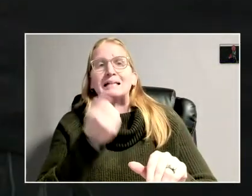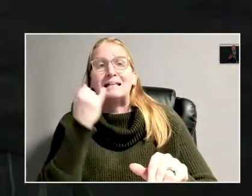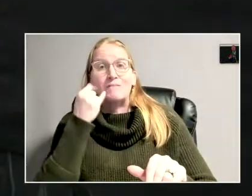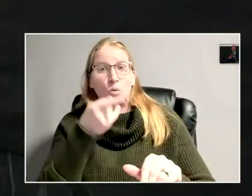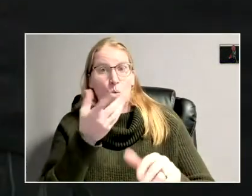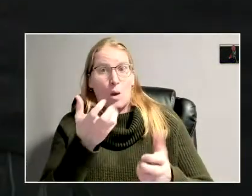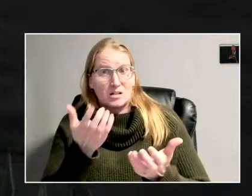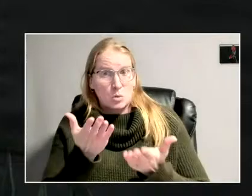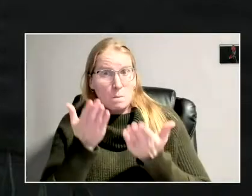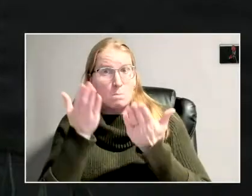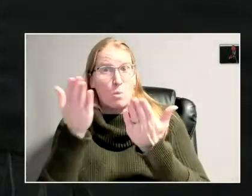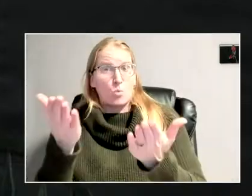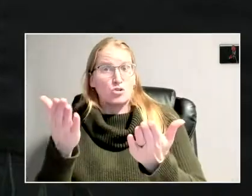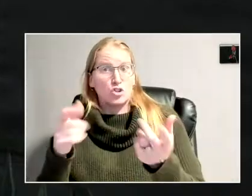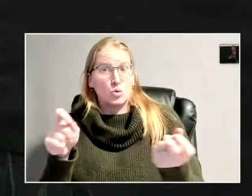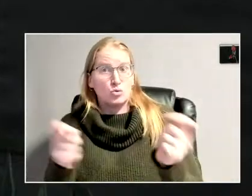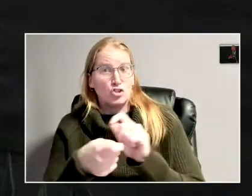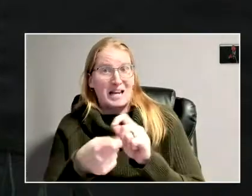amend